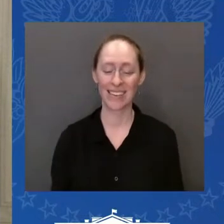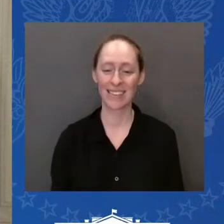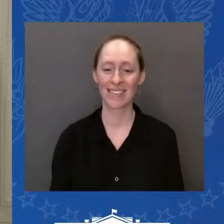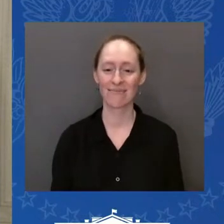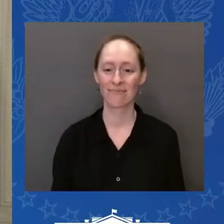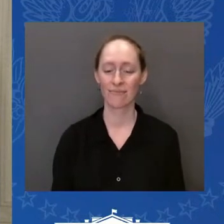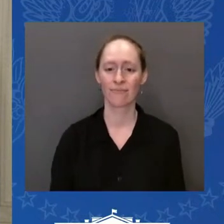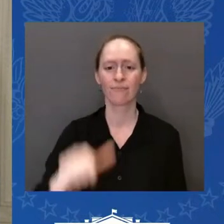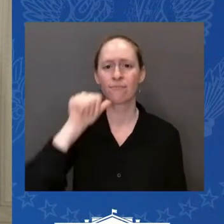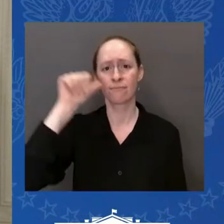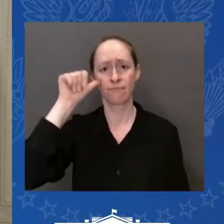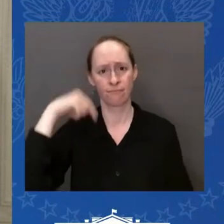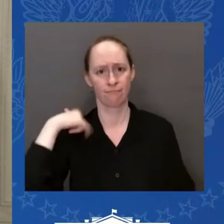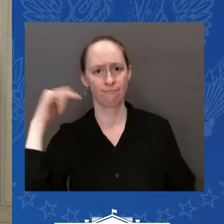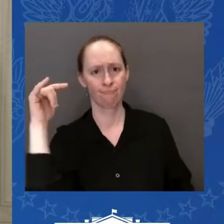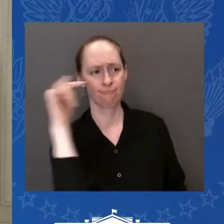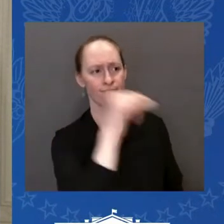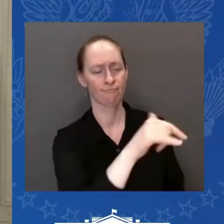California.